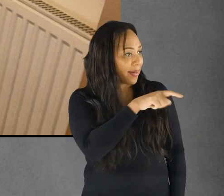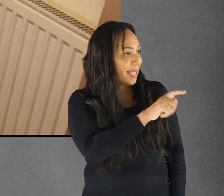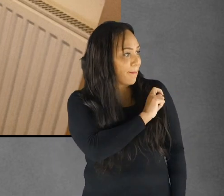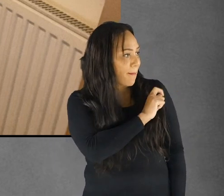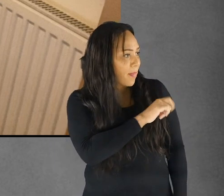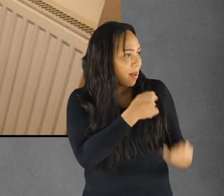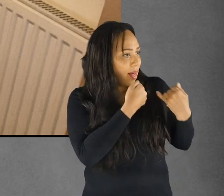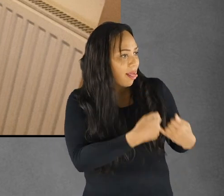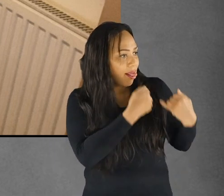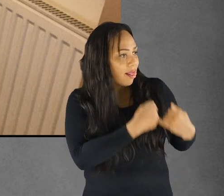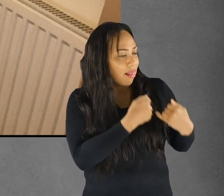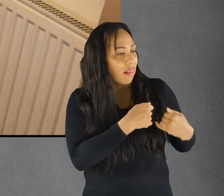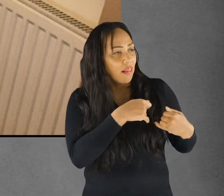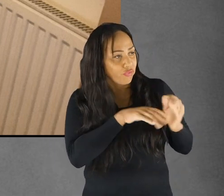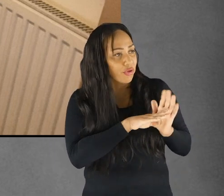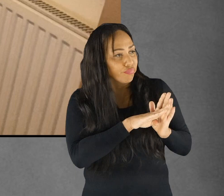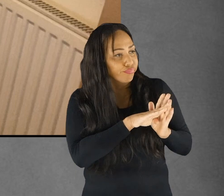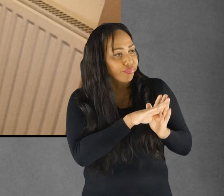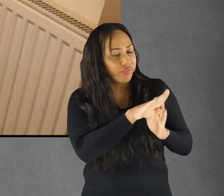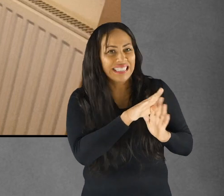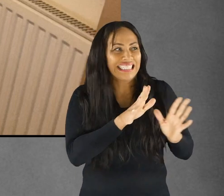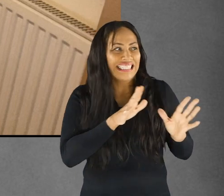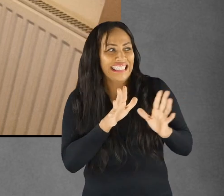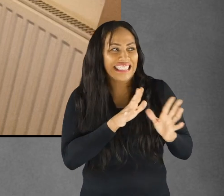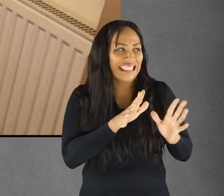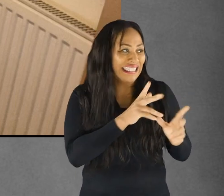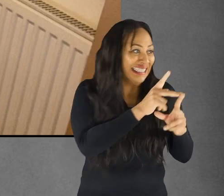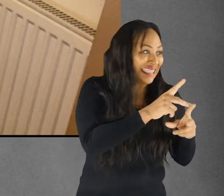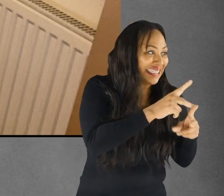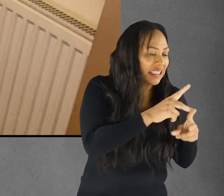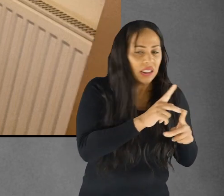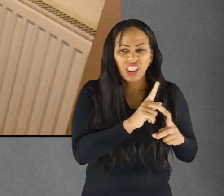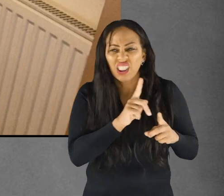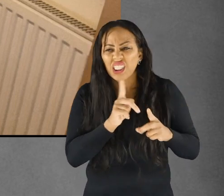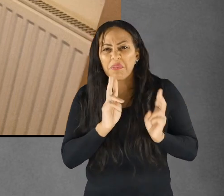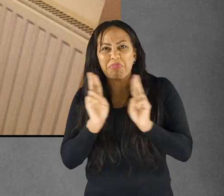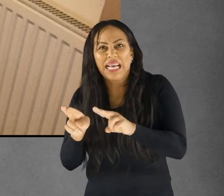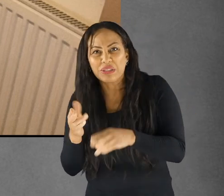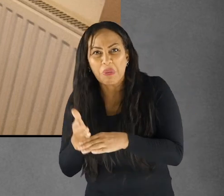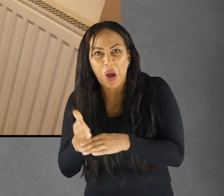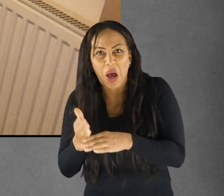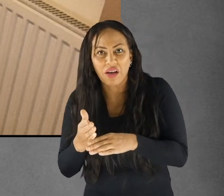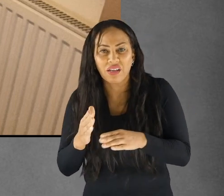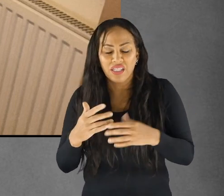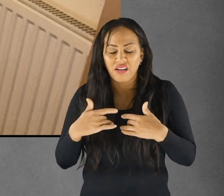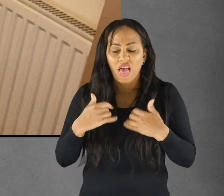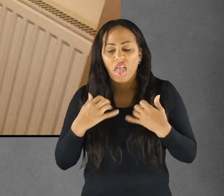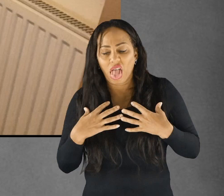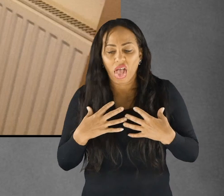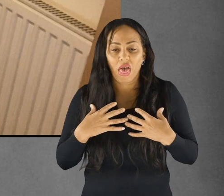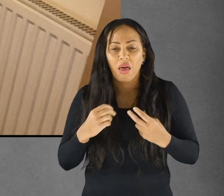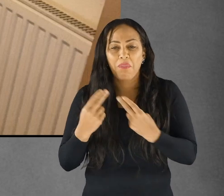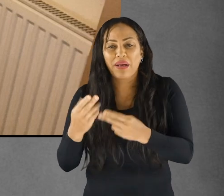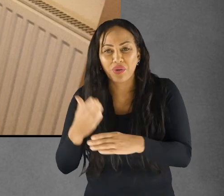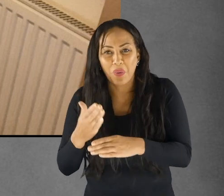is recuperating from ill health. There is a constant urge to get back to work even when the situation does